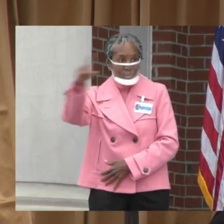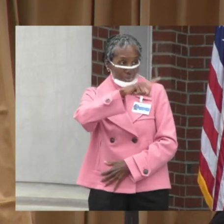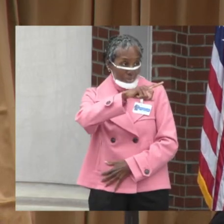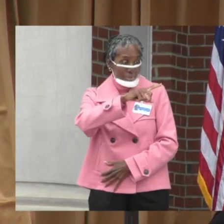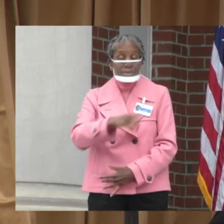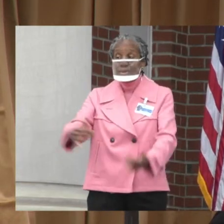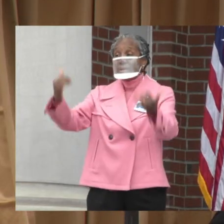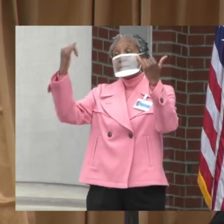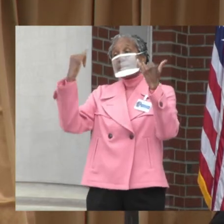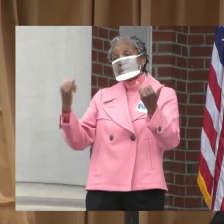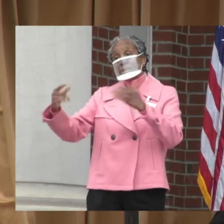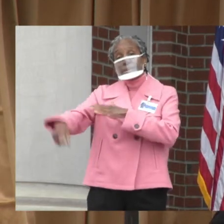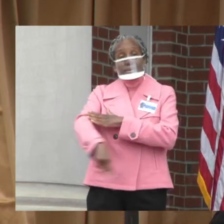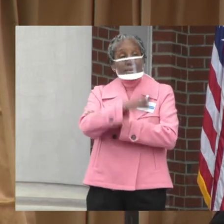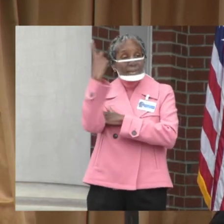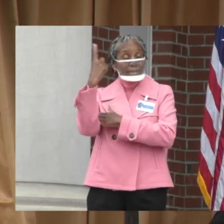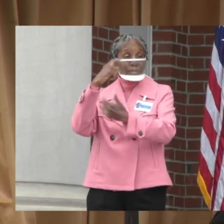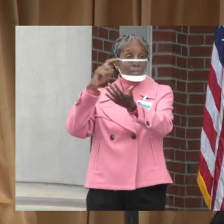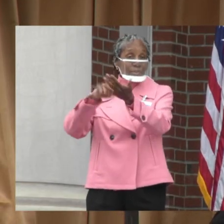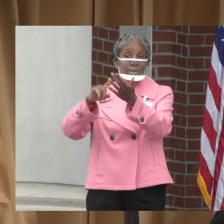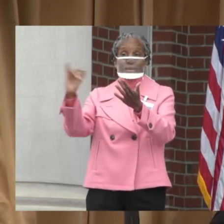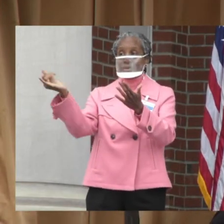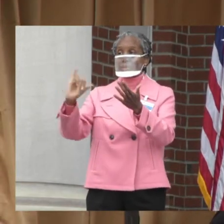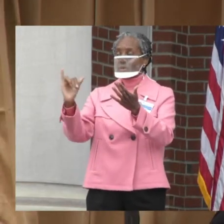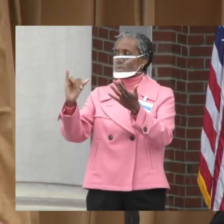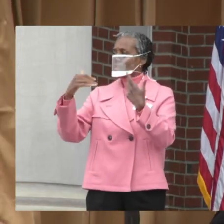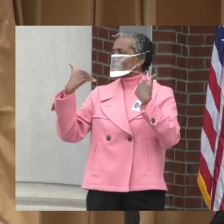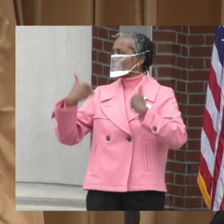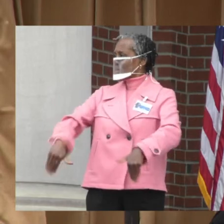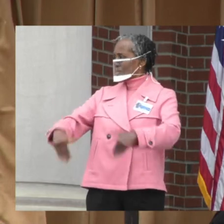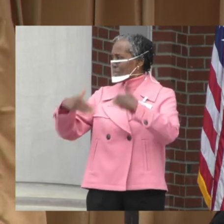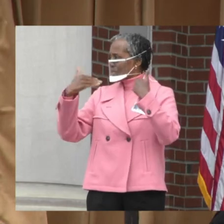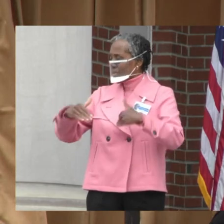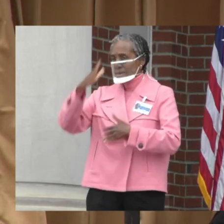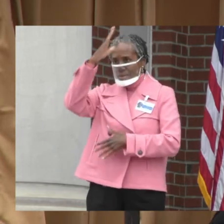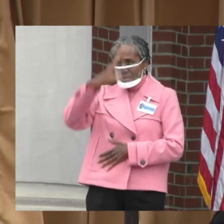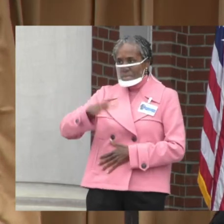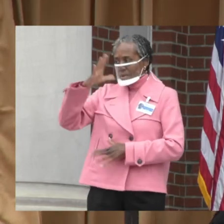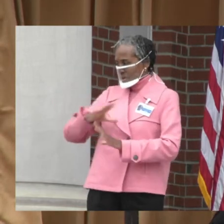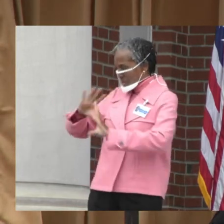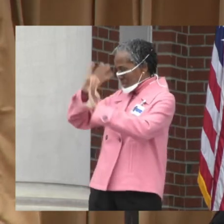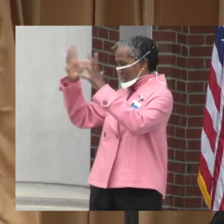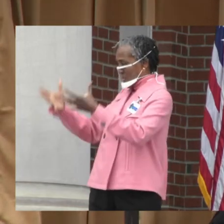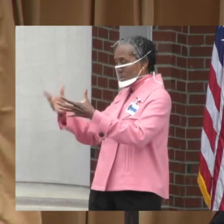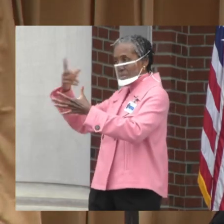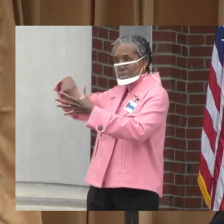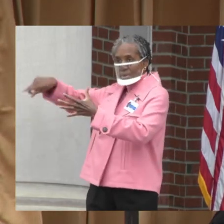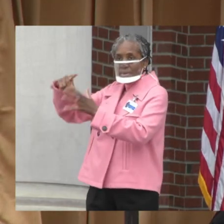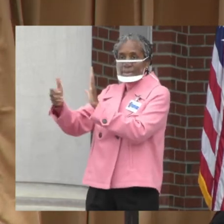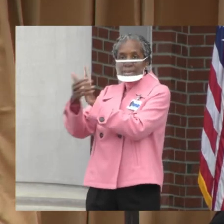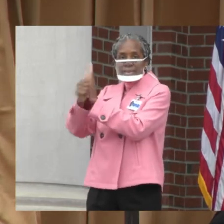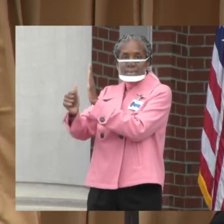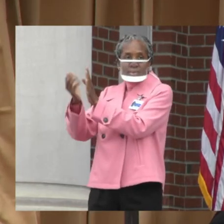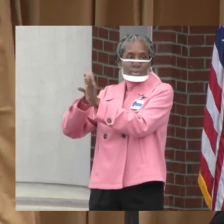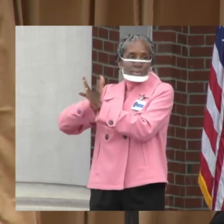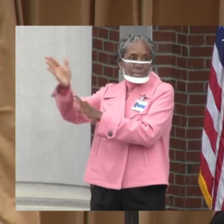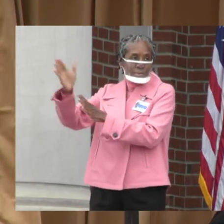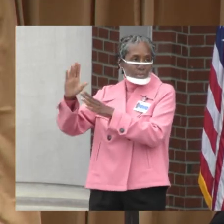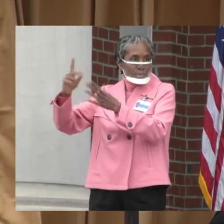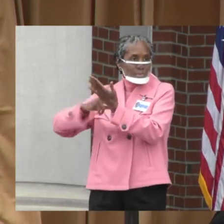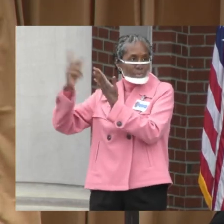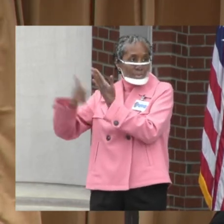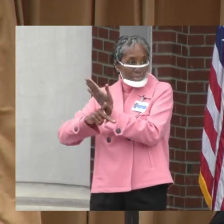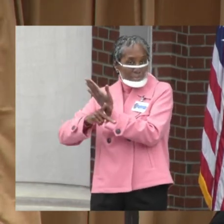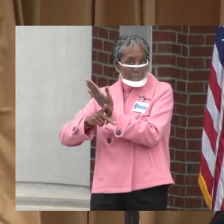Today, we also recognize those honest and hardworking men and women of the skilled trades programs. The